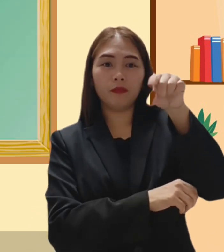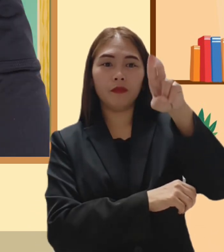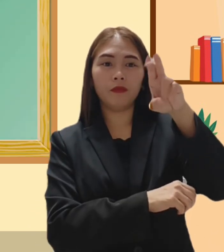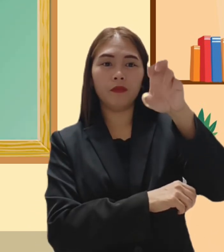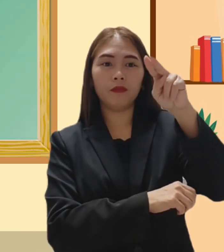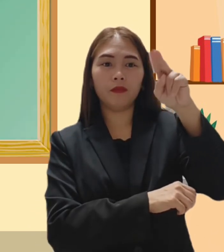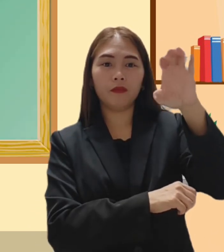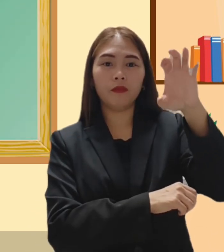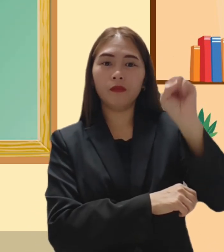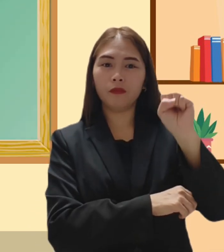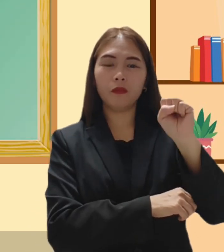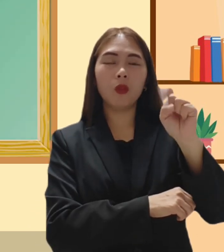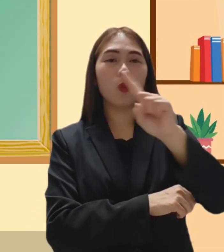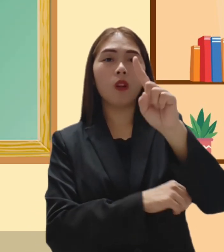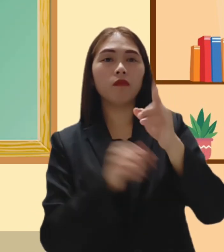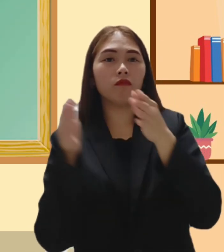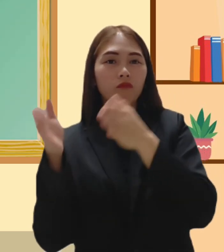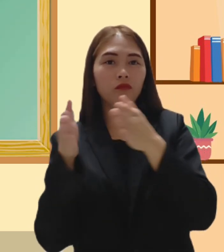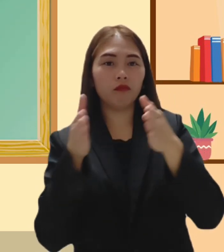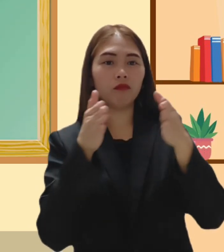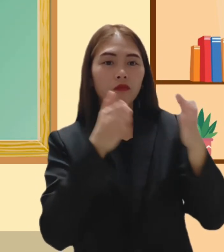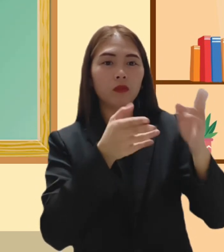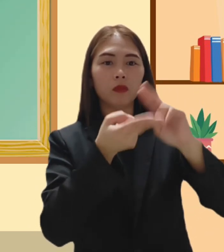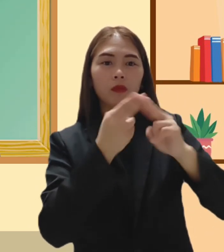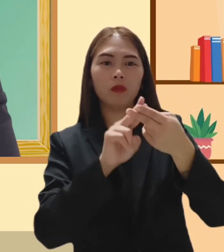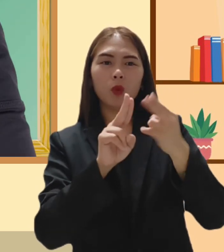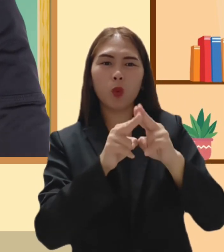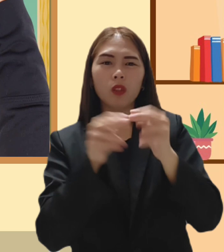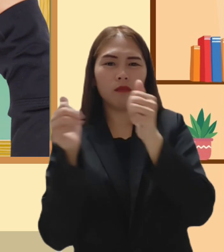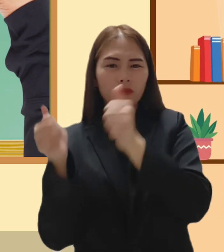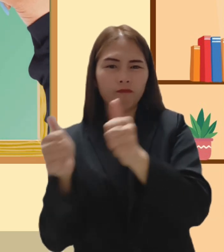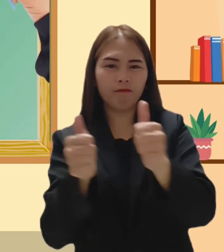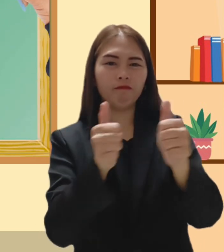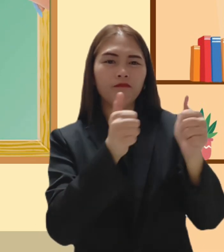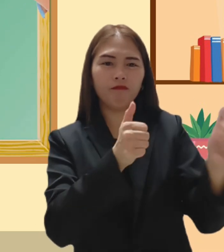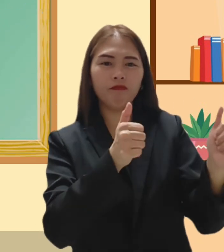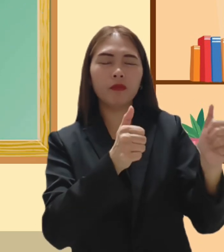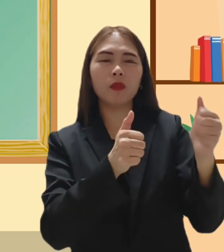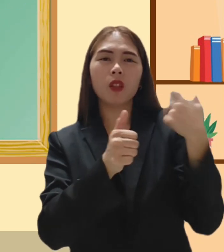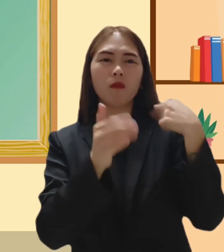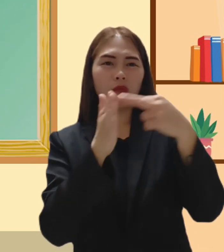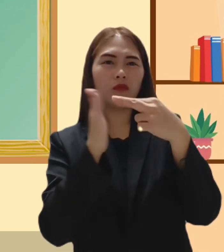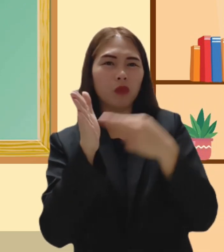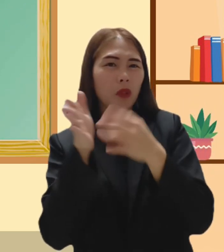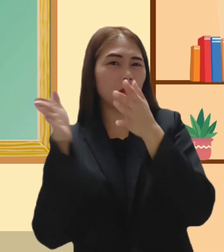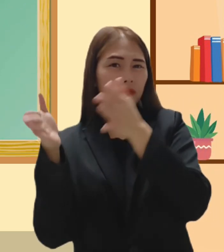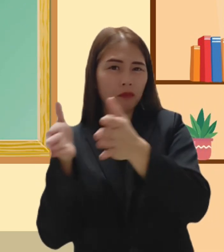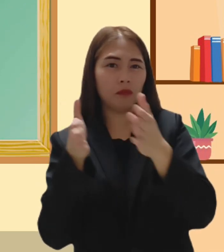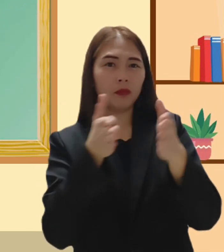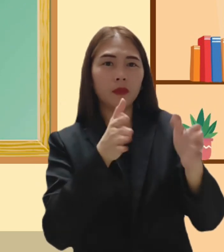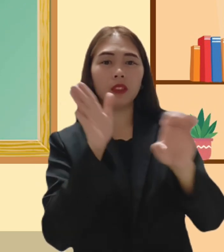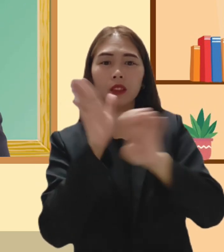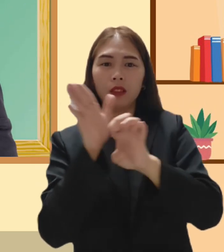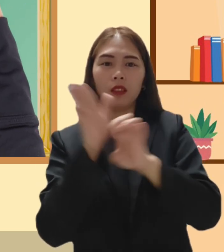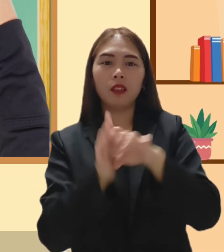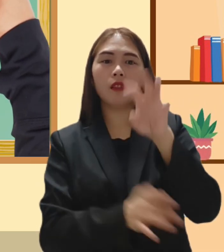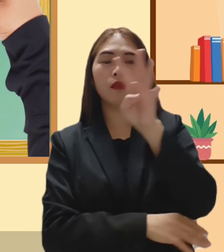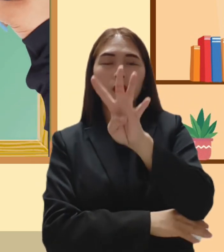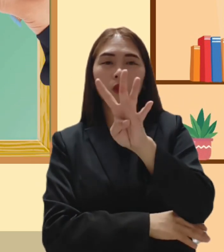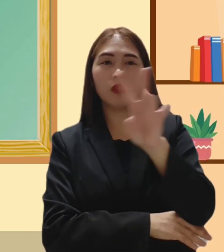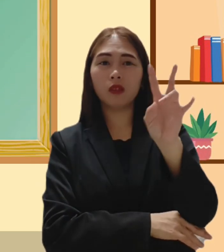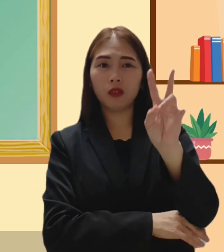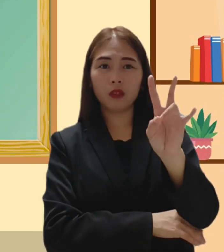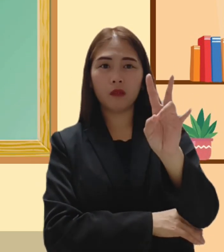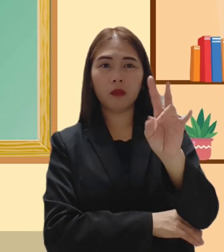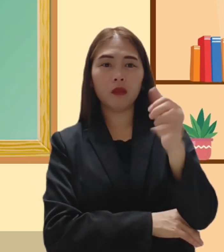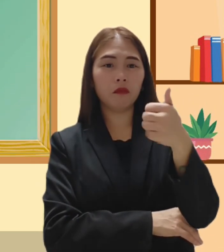with a sequence. A sequence is an ordered list of numbers or objects arranged according to a specific rule or pattern. For